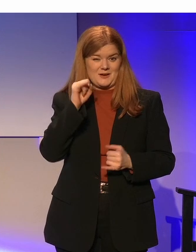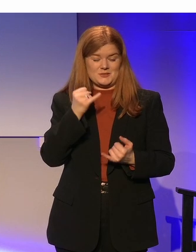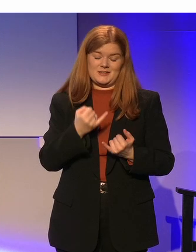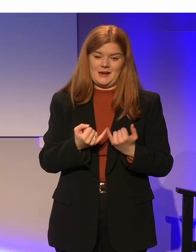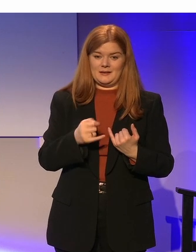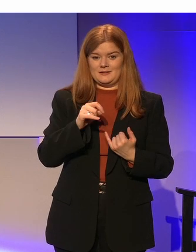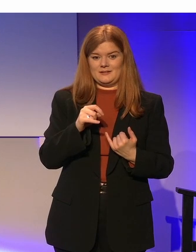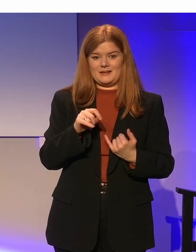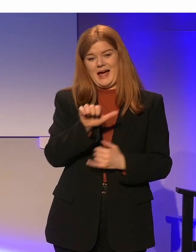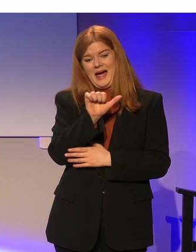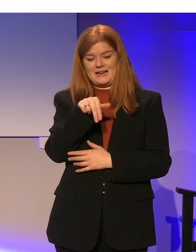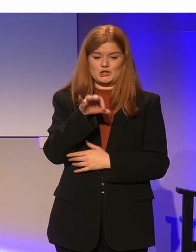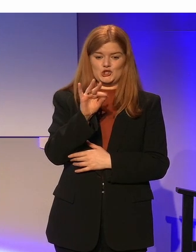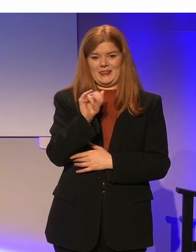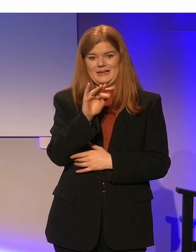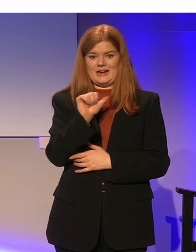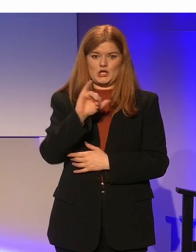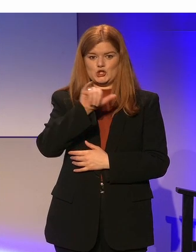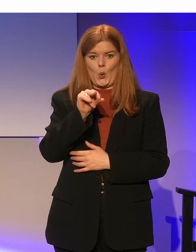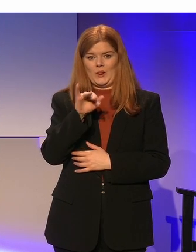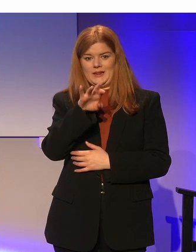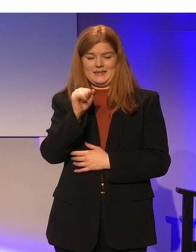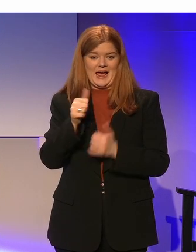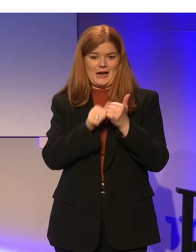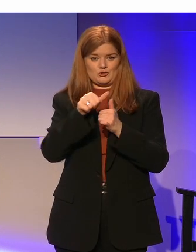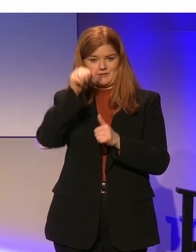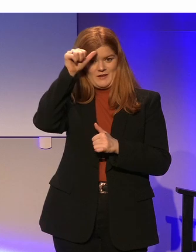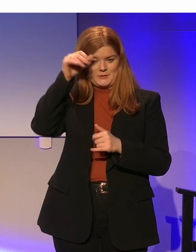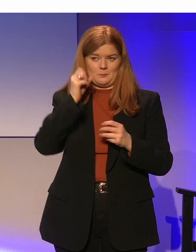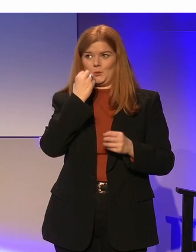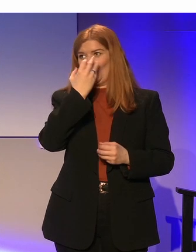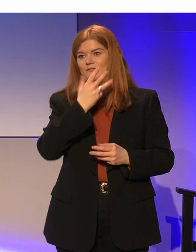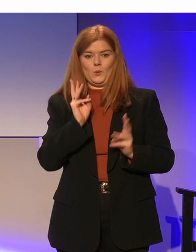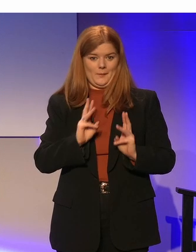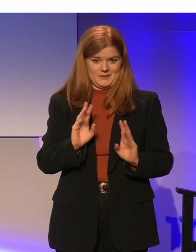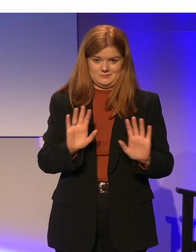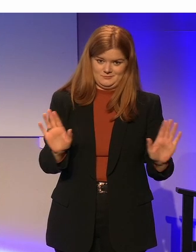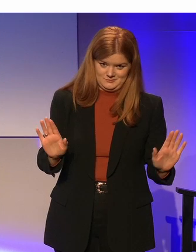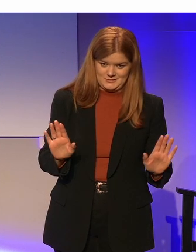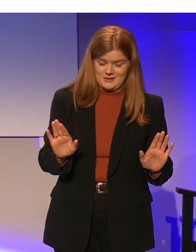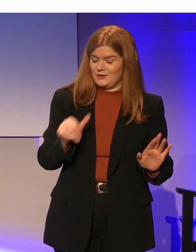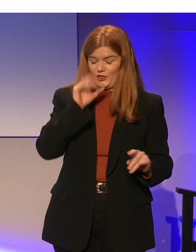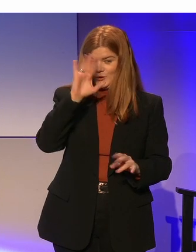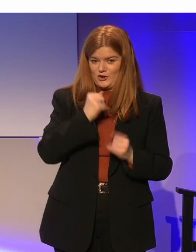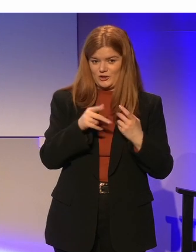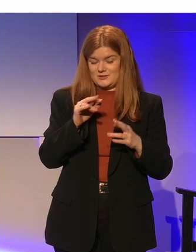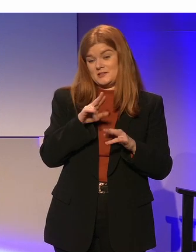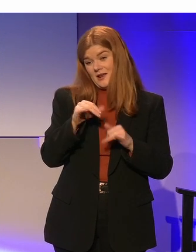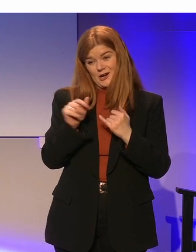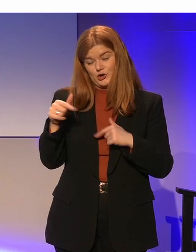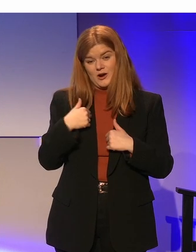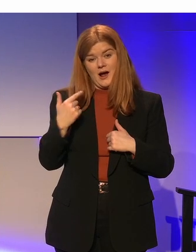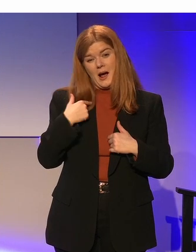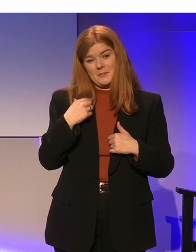like a description of Angelina Jolie, a famous, beautiful woman, because unlike